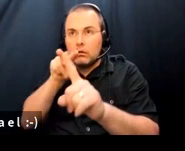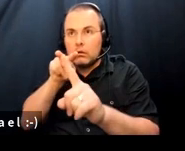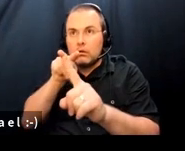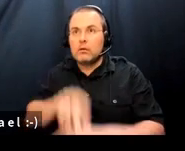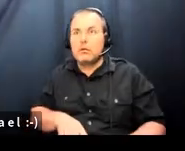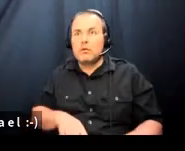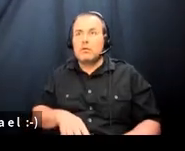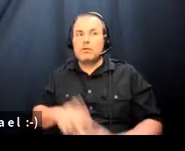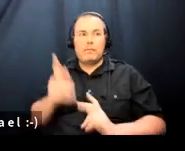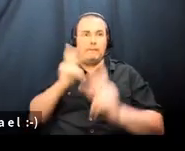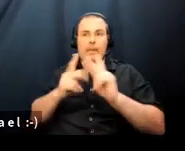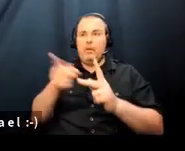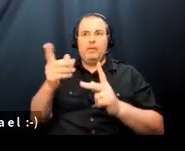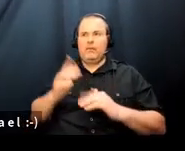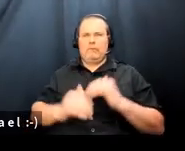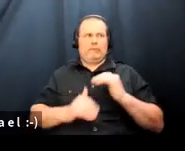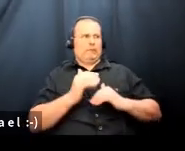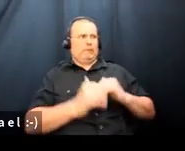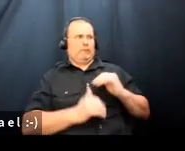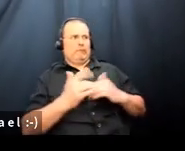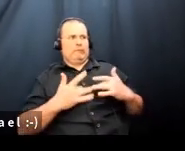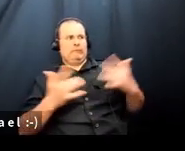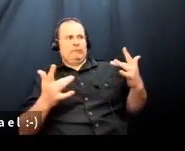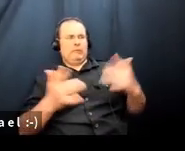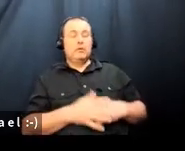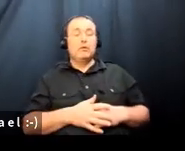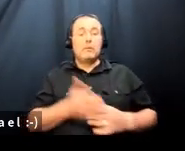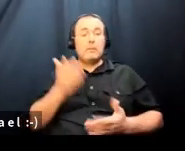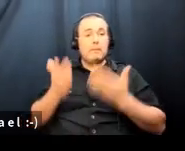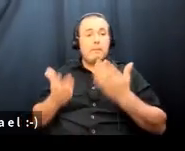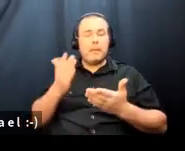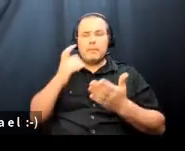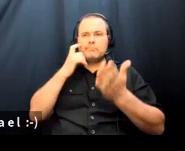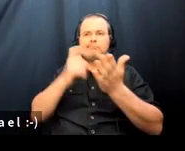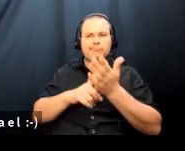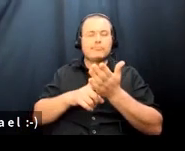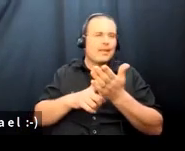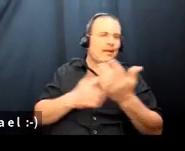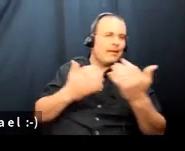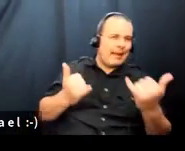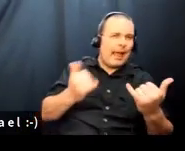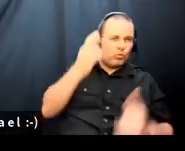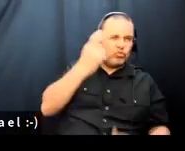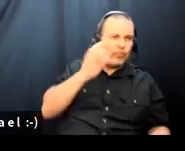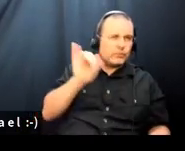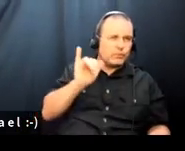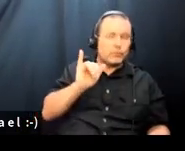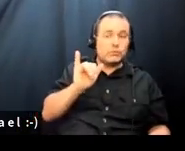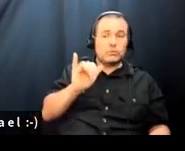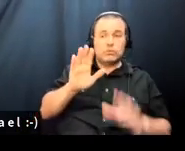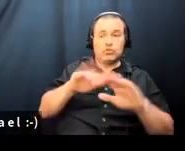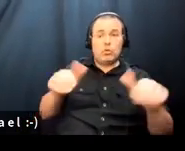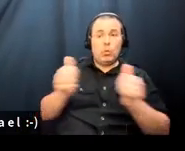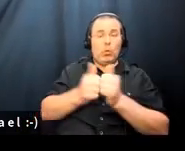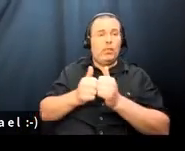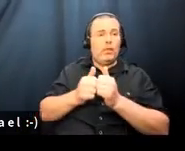people very uncomfortable. You may also find, we now realize that a lot of children with